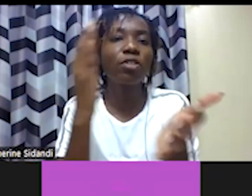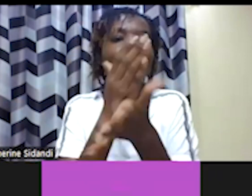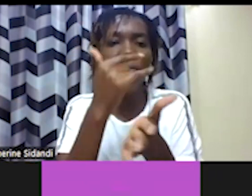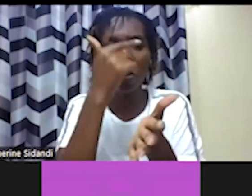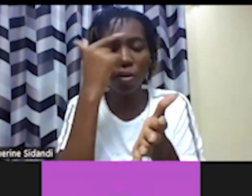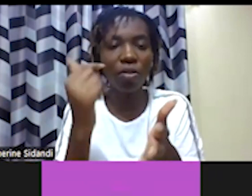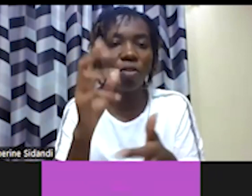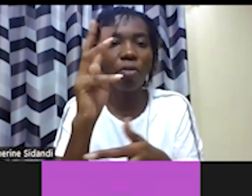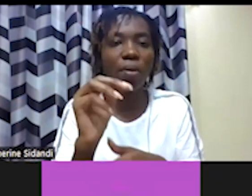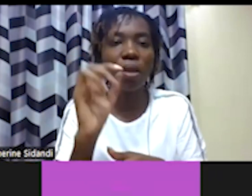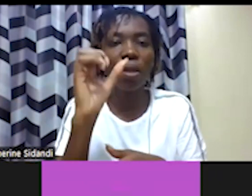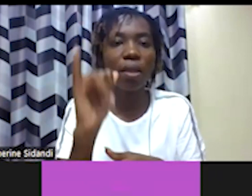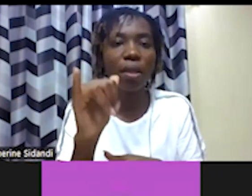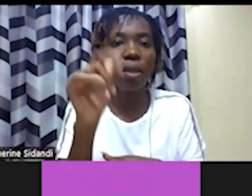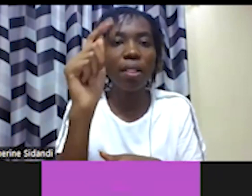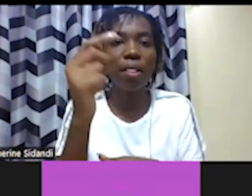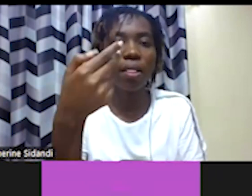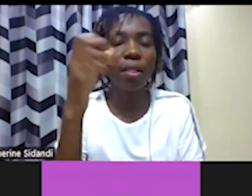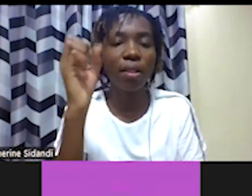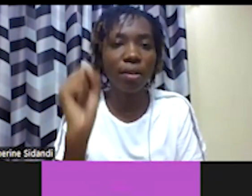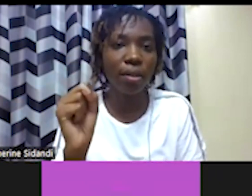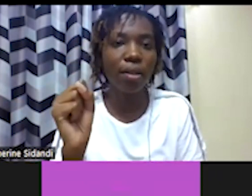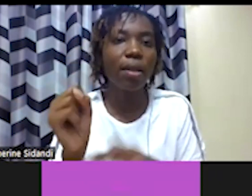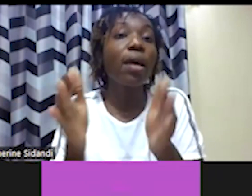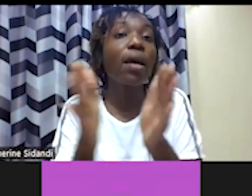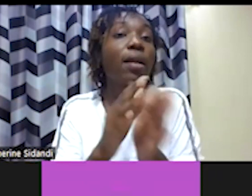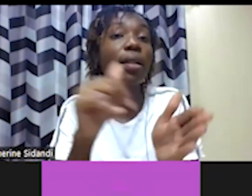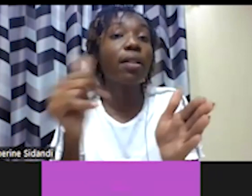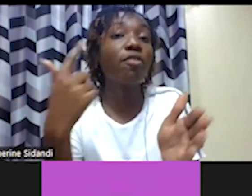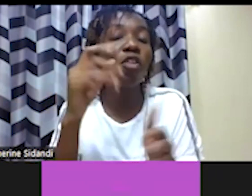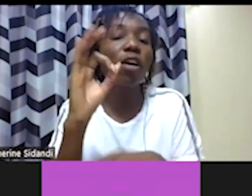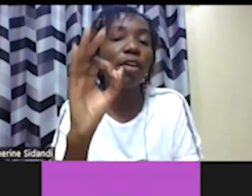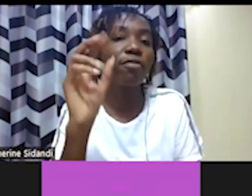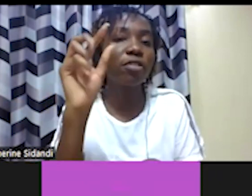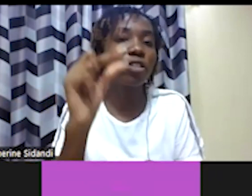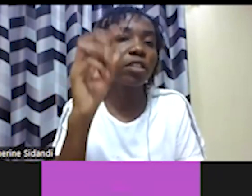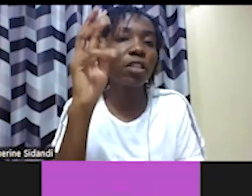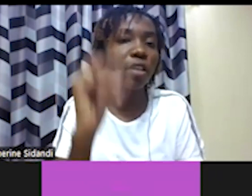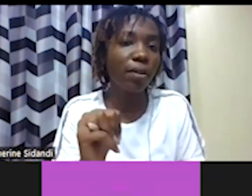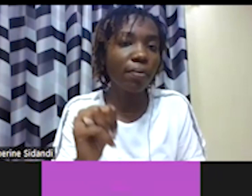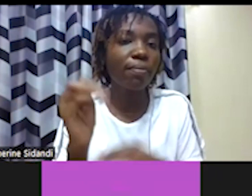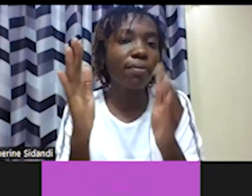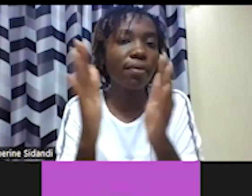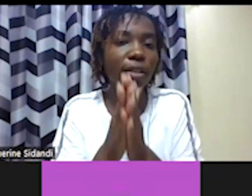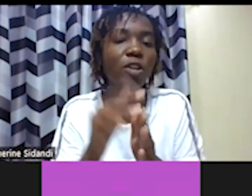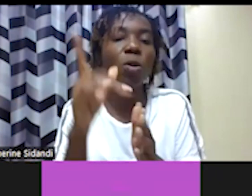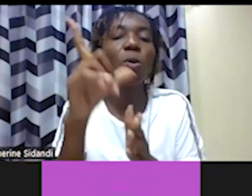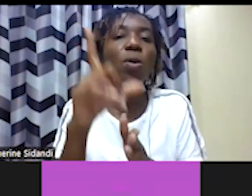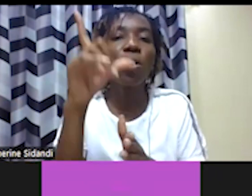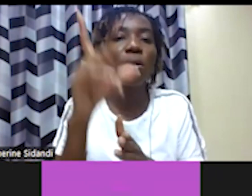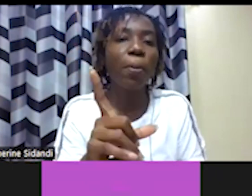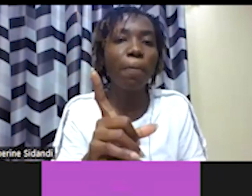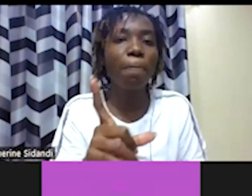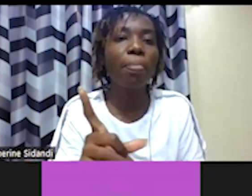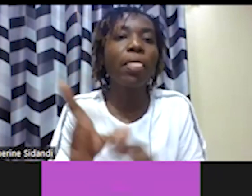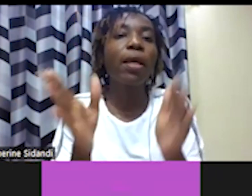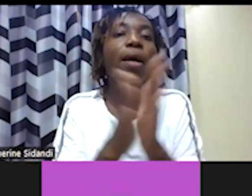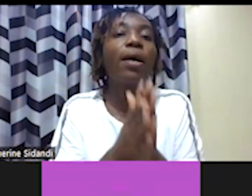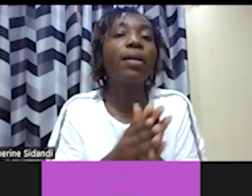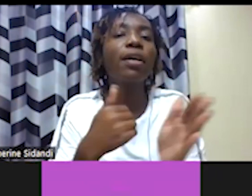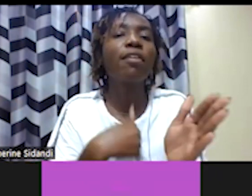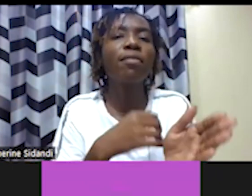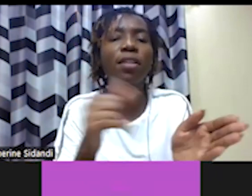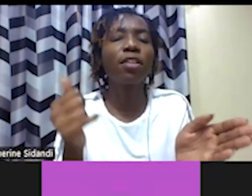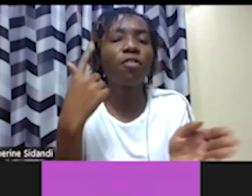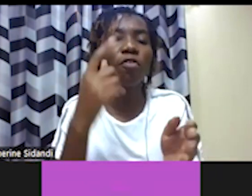myths and the consequences of FGM, where transition rates were very low. The consequences of child marriage,